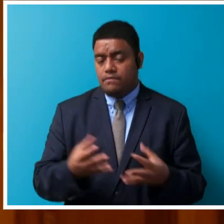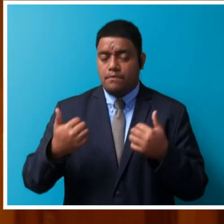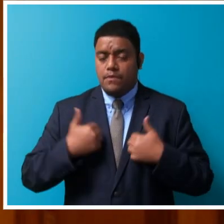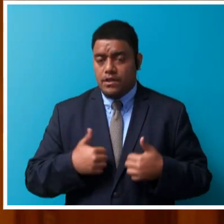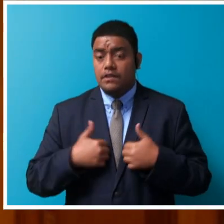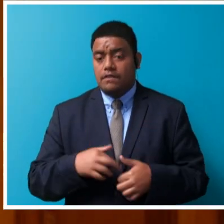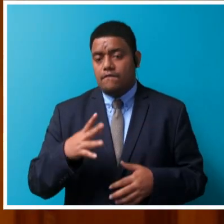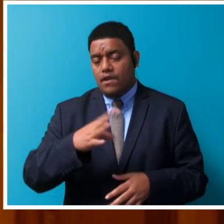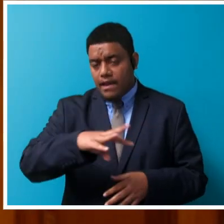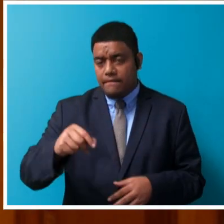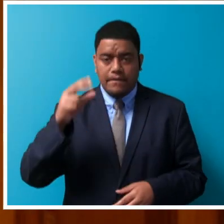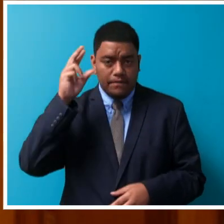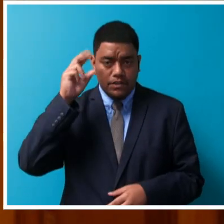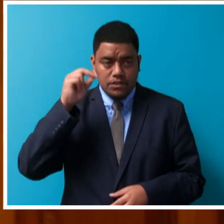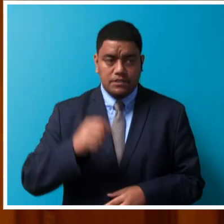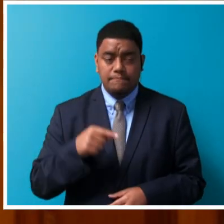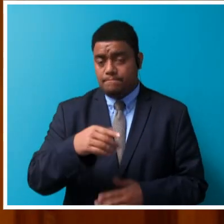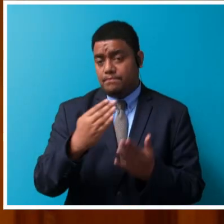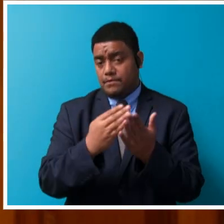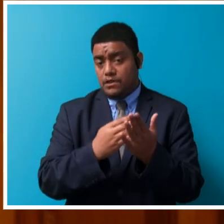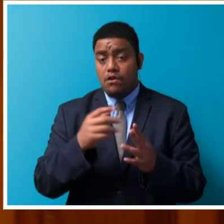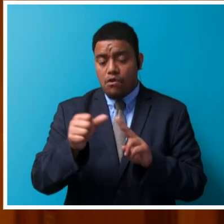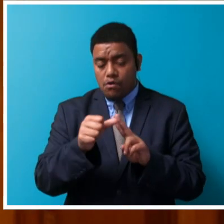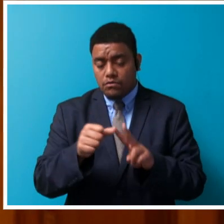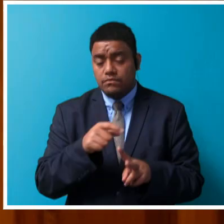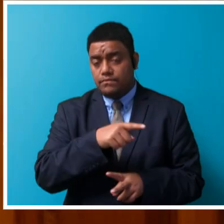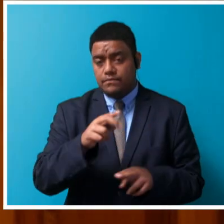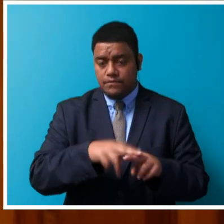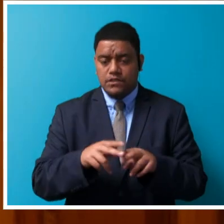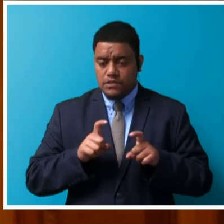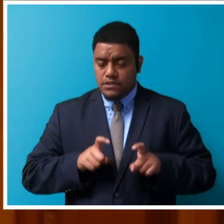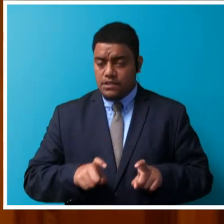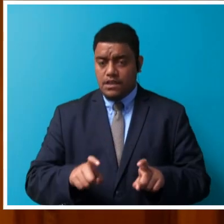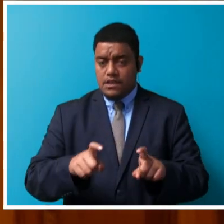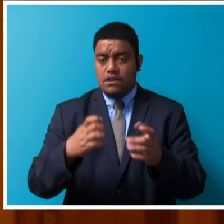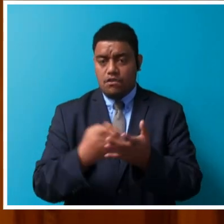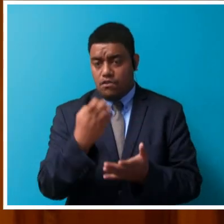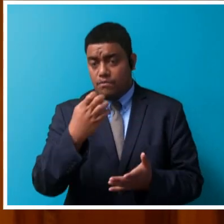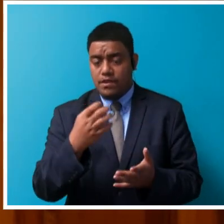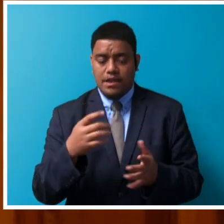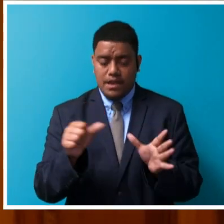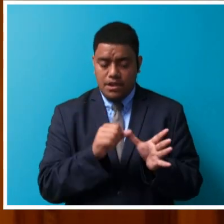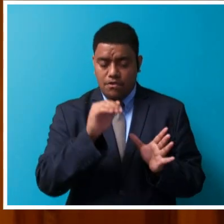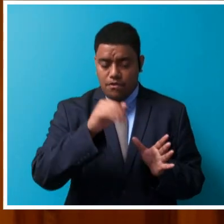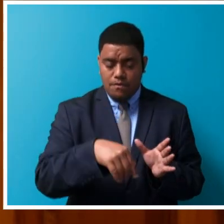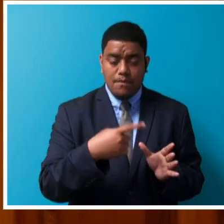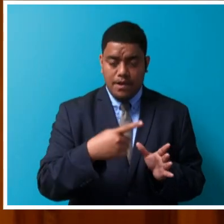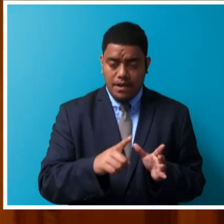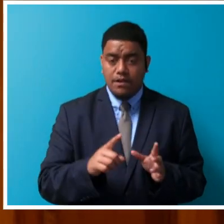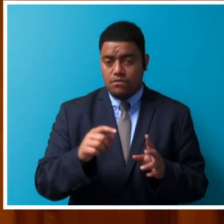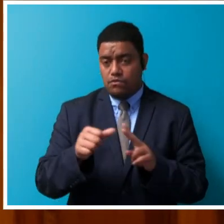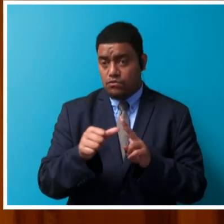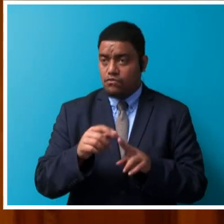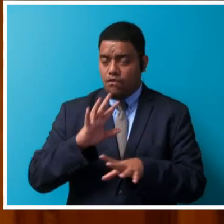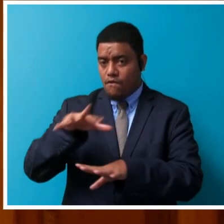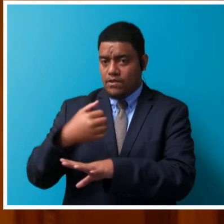benefits for every Fijian. This budget also ensures that Fiji remains economically resilient at home and diplomatically strong